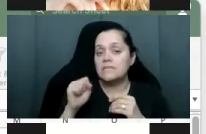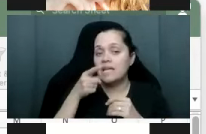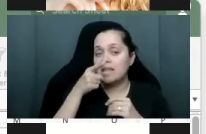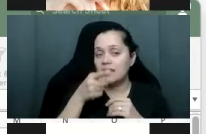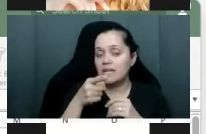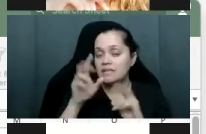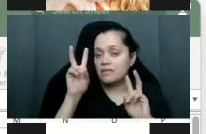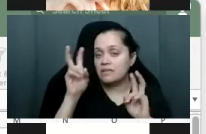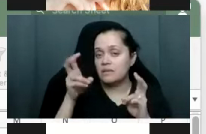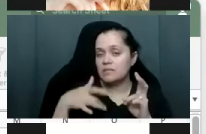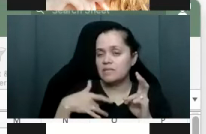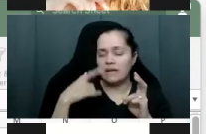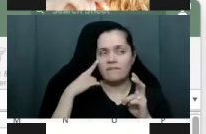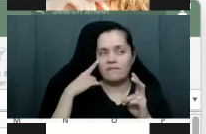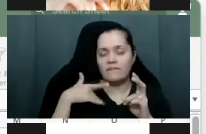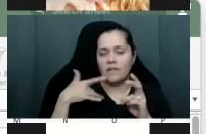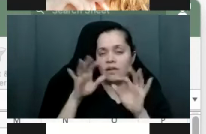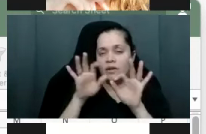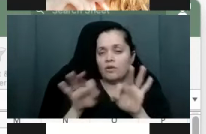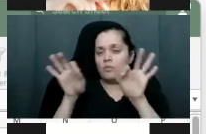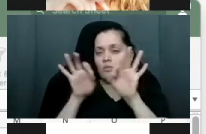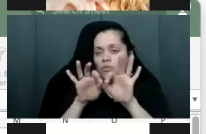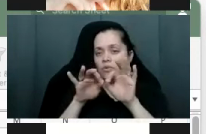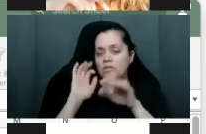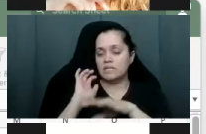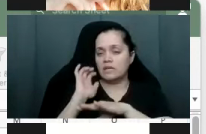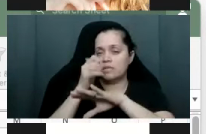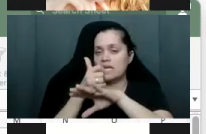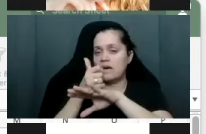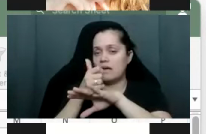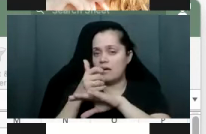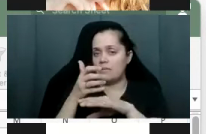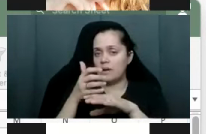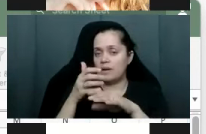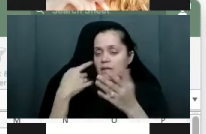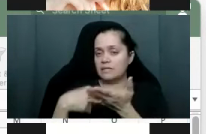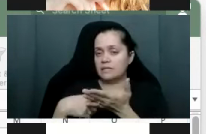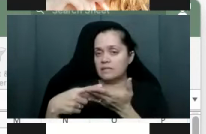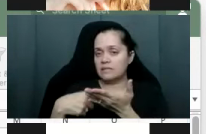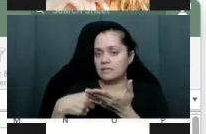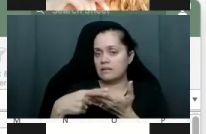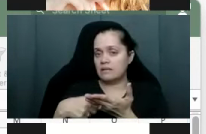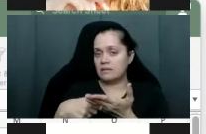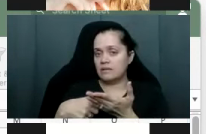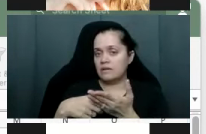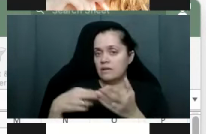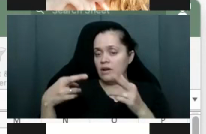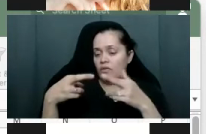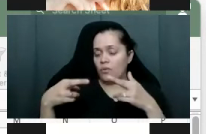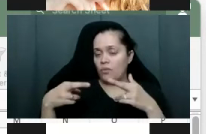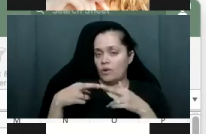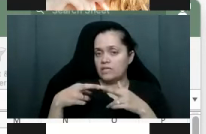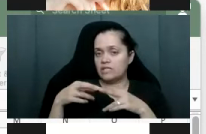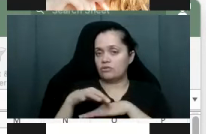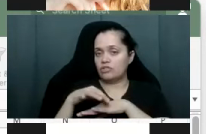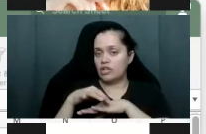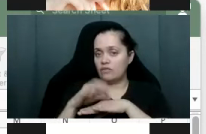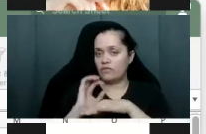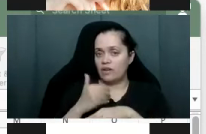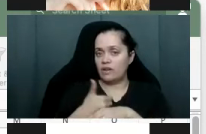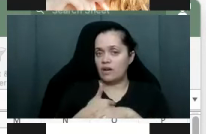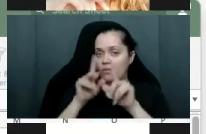topics I feel are important to help us frame the discussion of regional geography, our